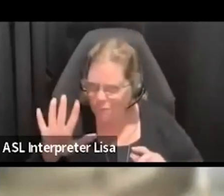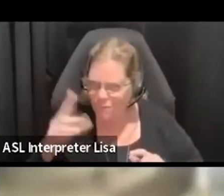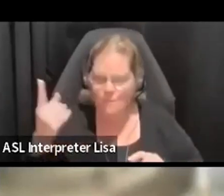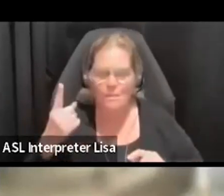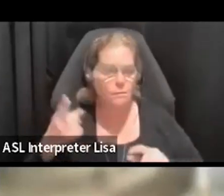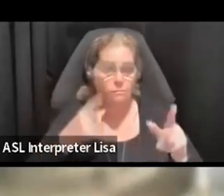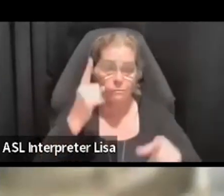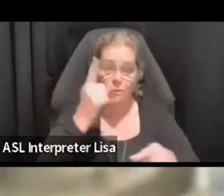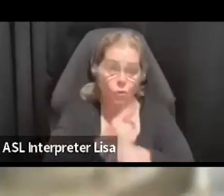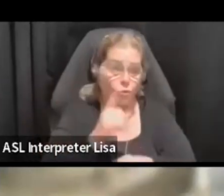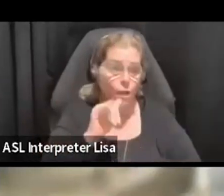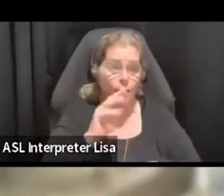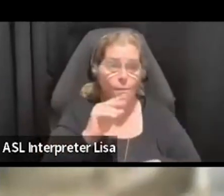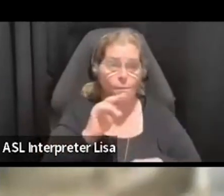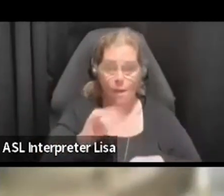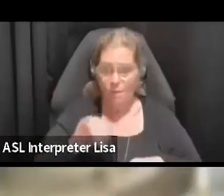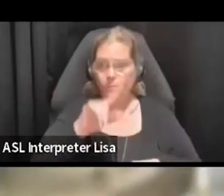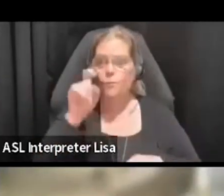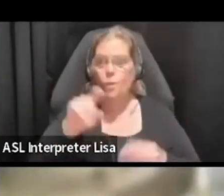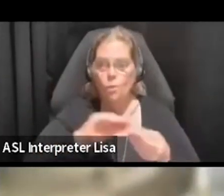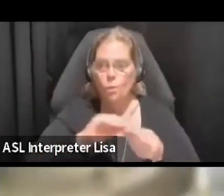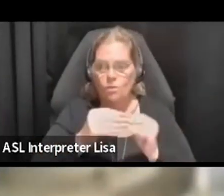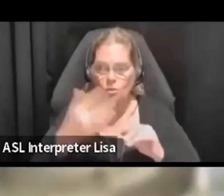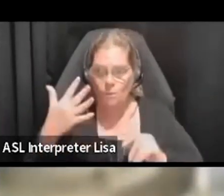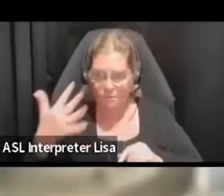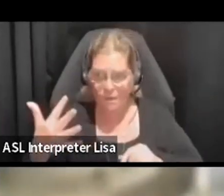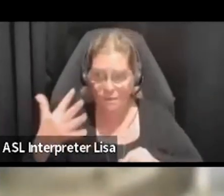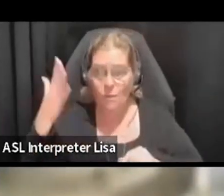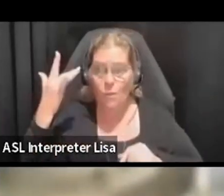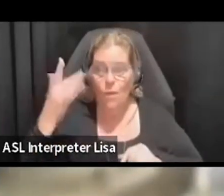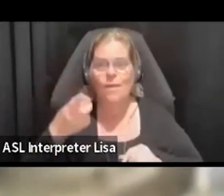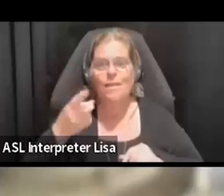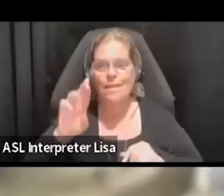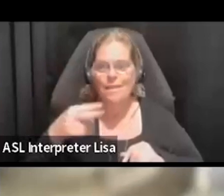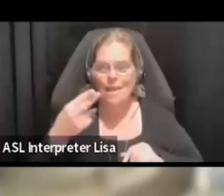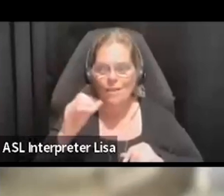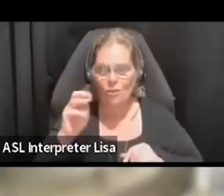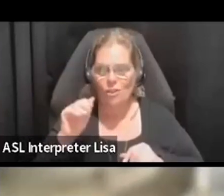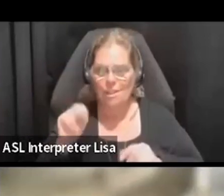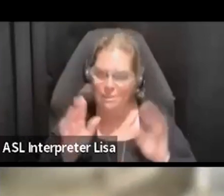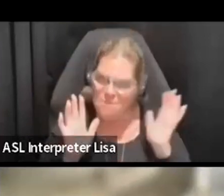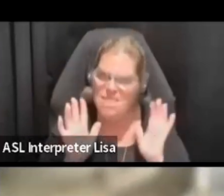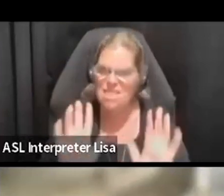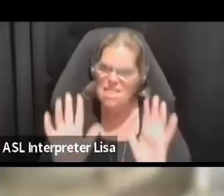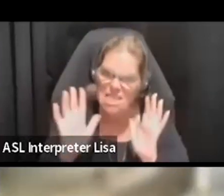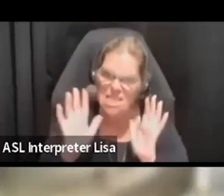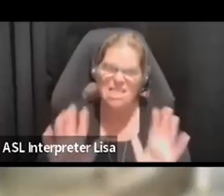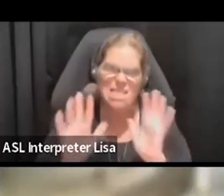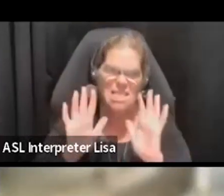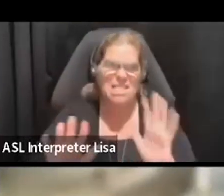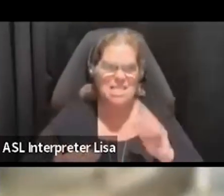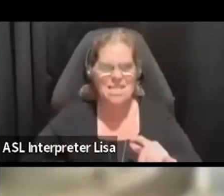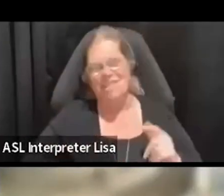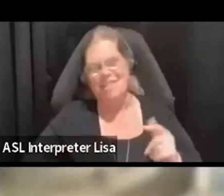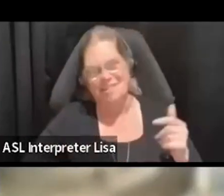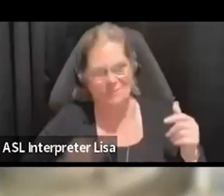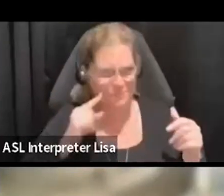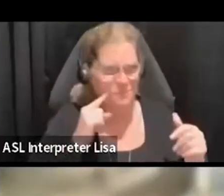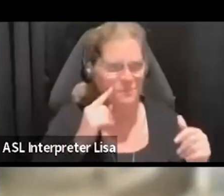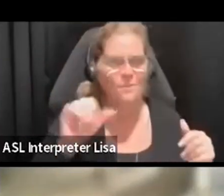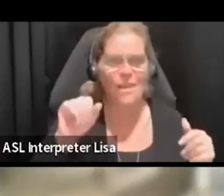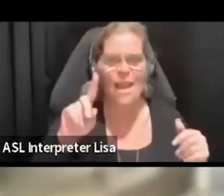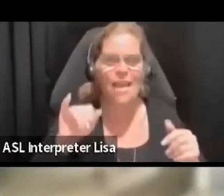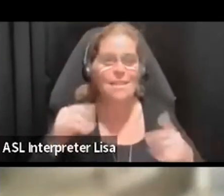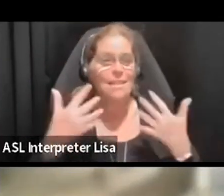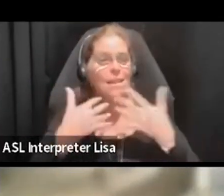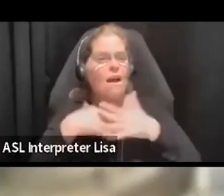right, Amani. All right, question 5, because Dr. Hickman is ruthless. How should SDI be